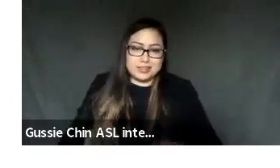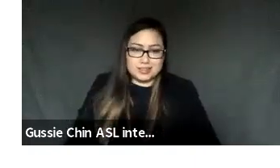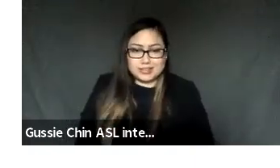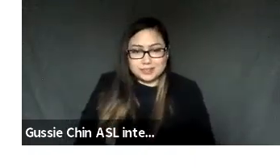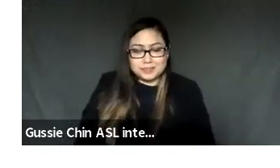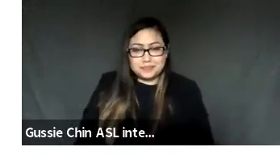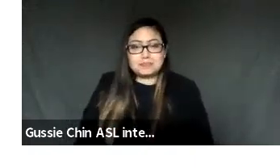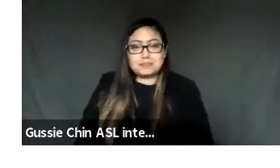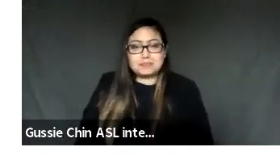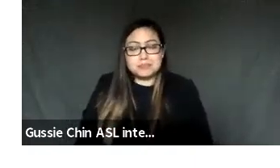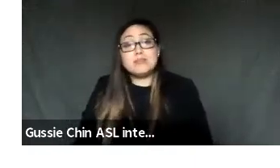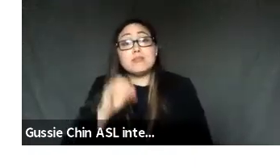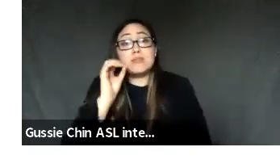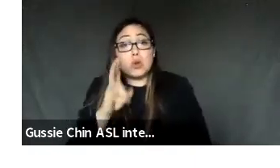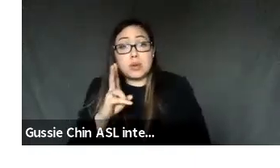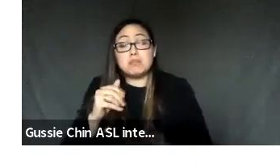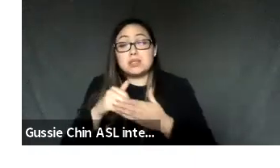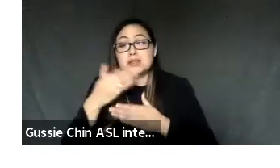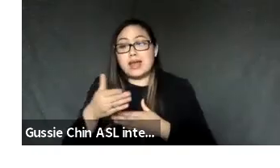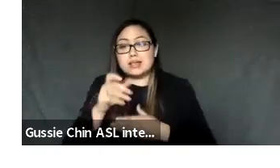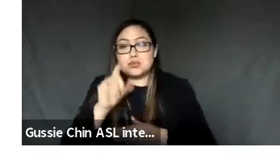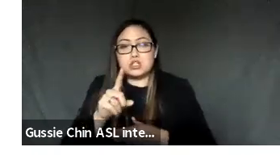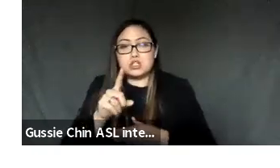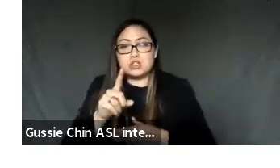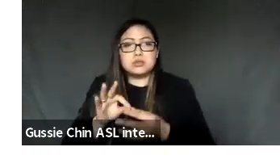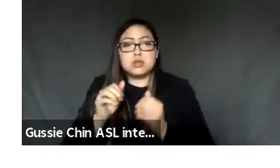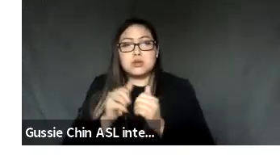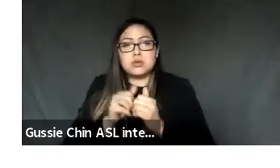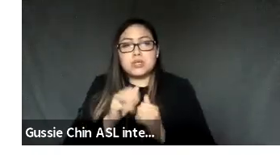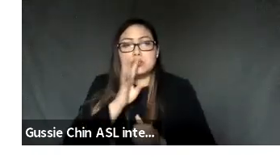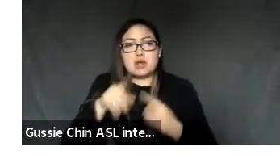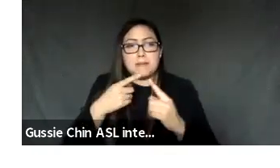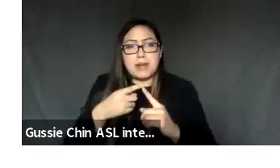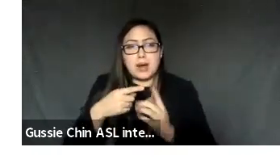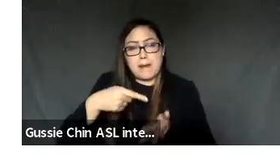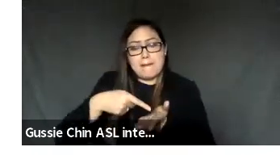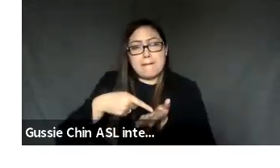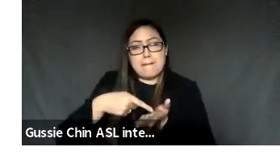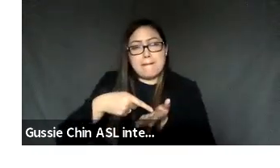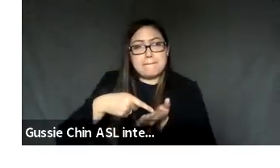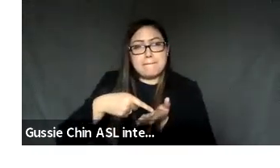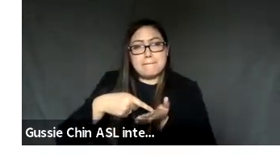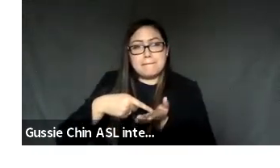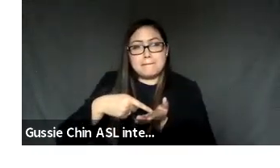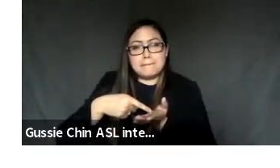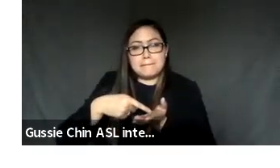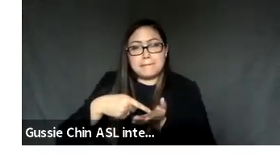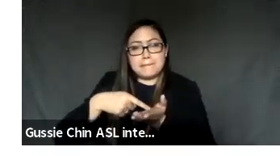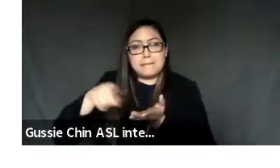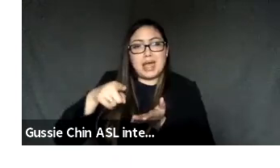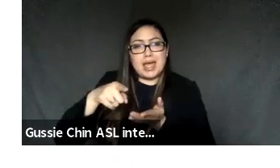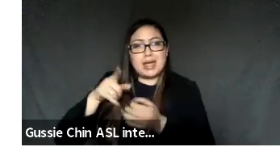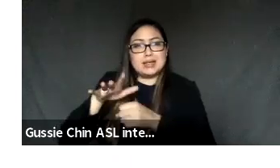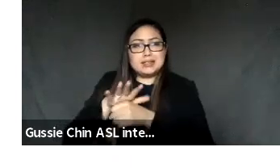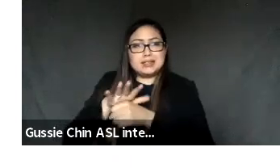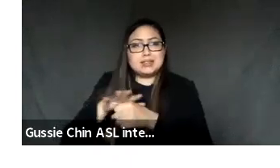All right. The next question had to do with when you were talking about pay stations for parking. And the comment